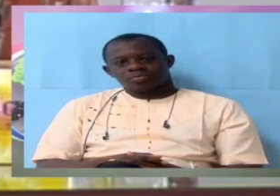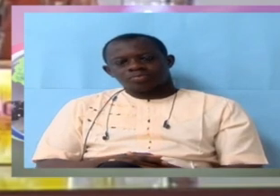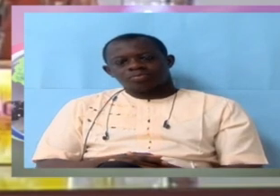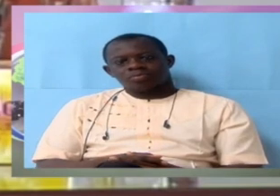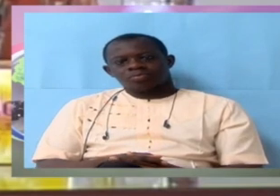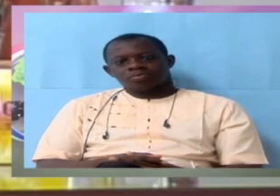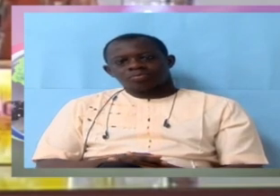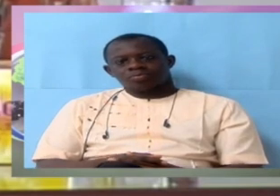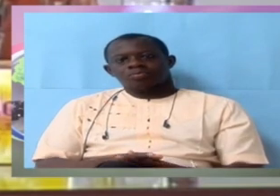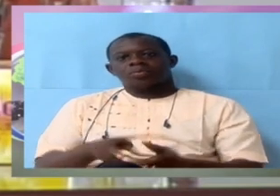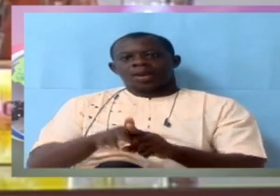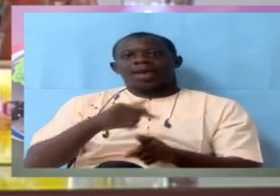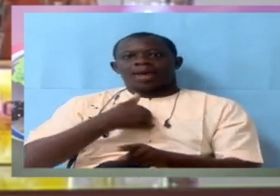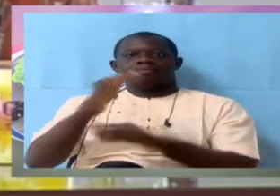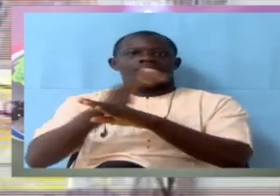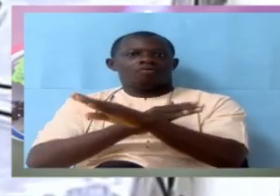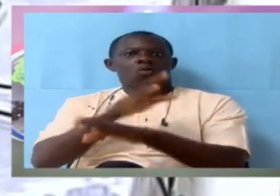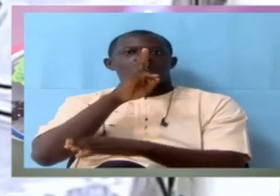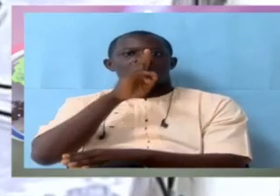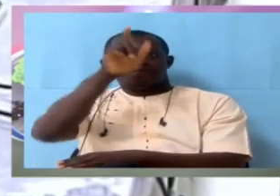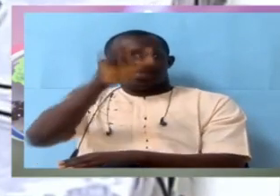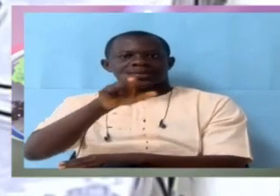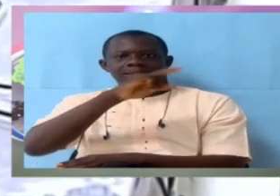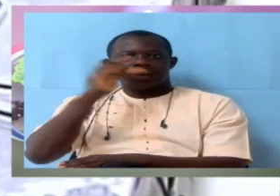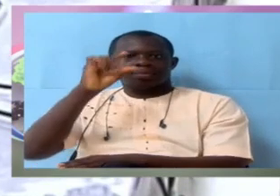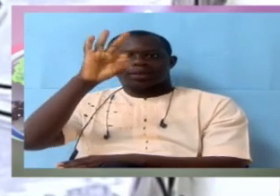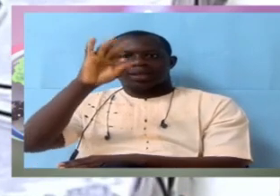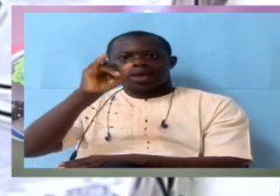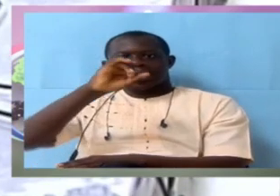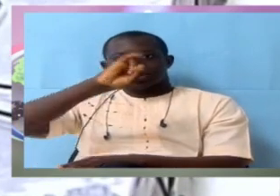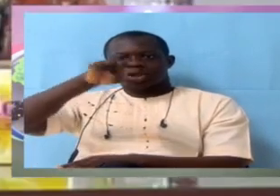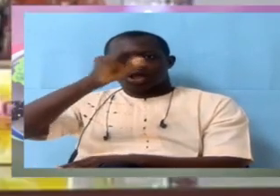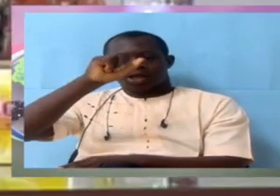Yes, I was being treated by Tijan Balde.